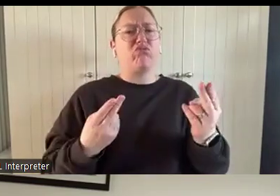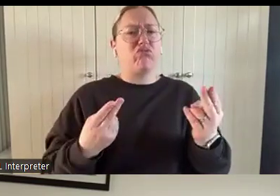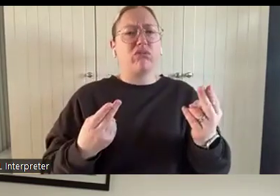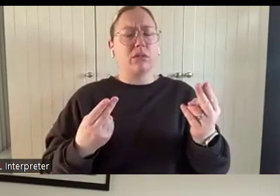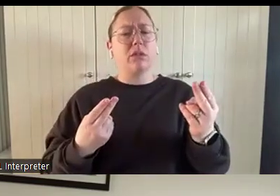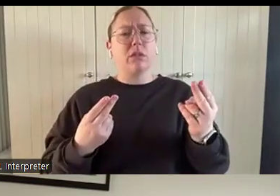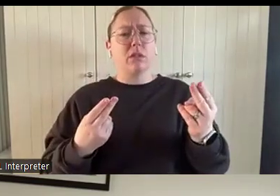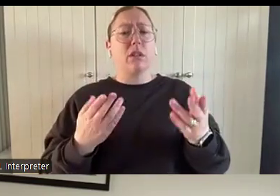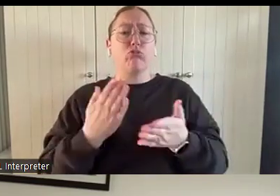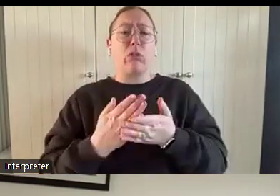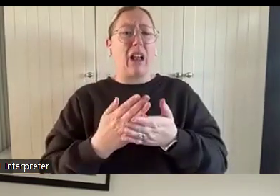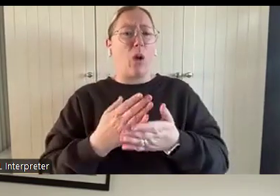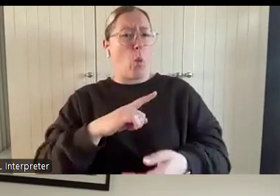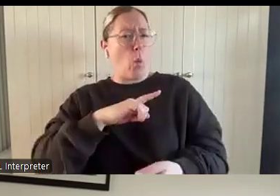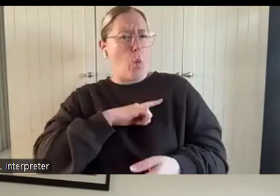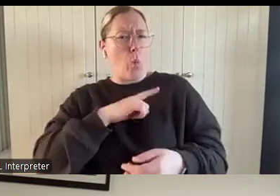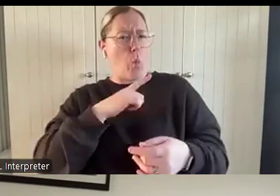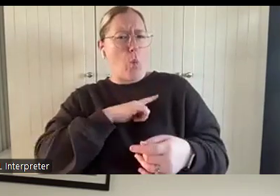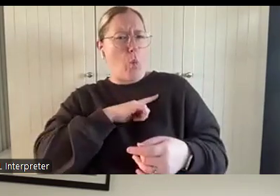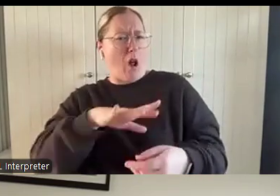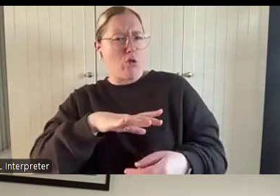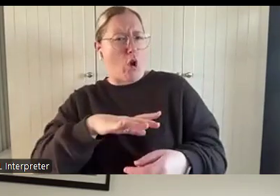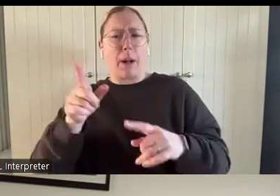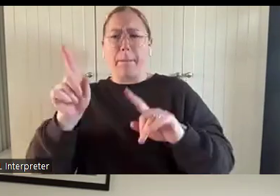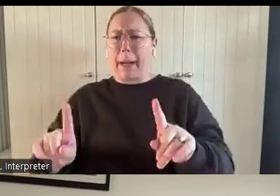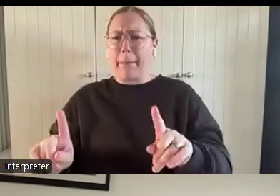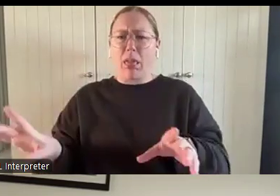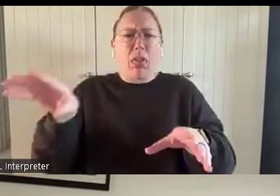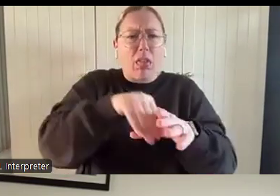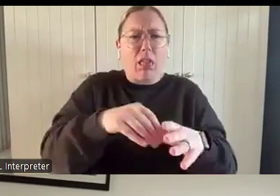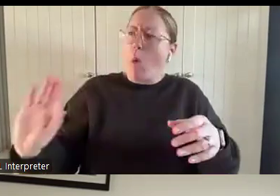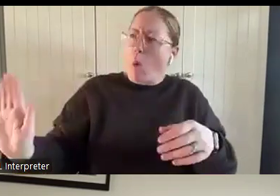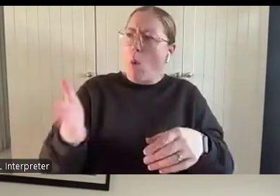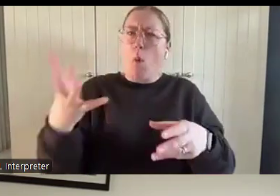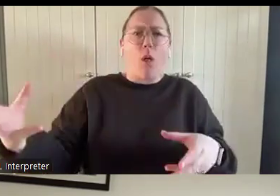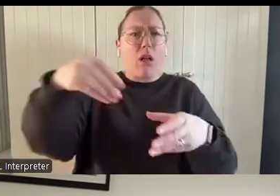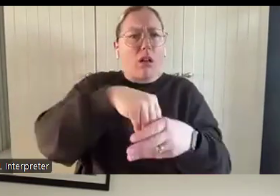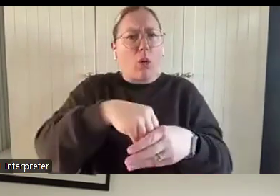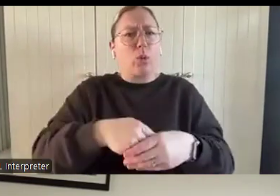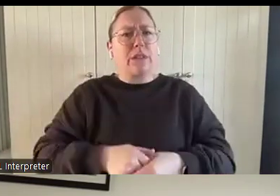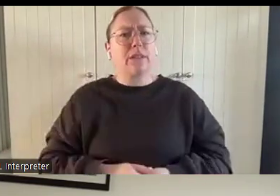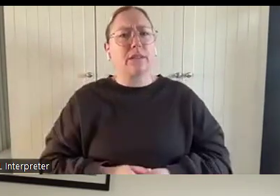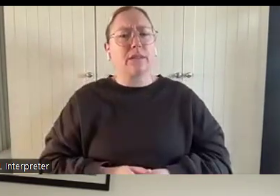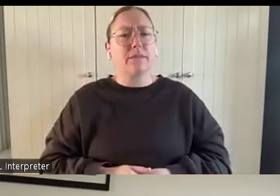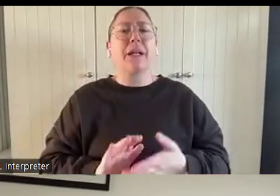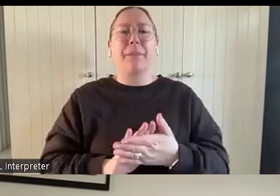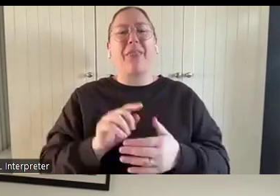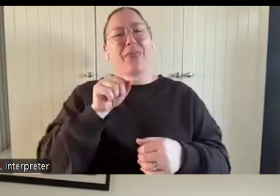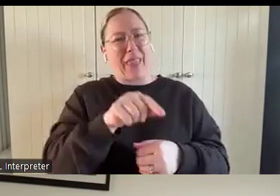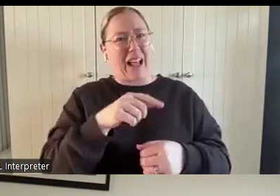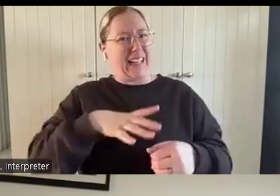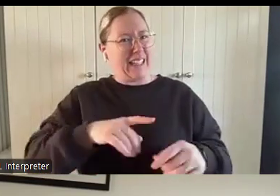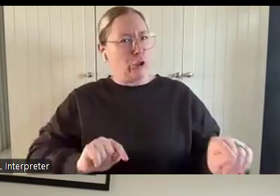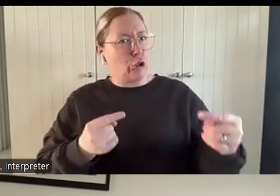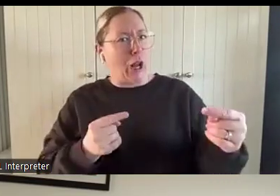reason why people shouldn't be just part of their communities in their own terms. So I think we need to challenge that model, as we need to challenge,